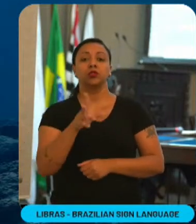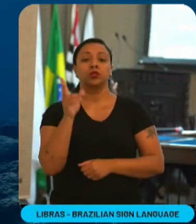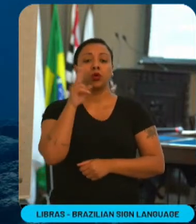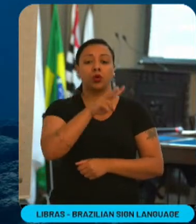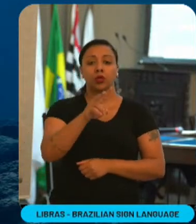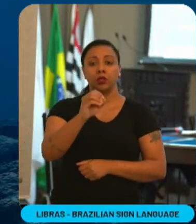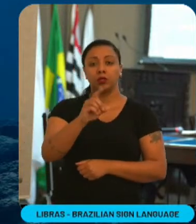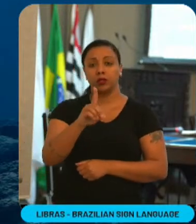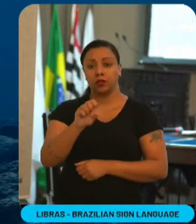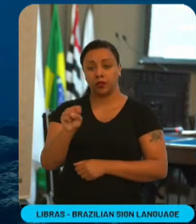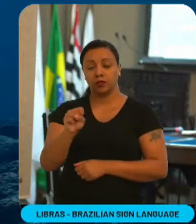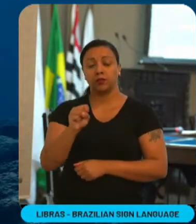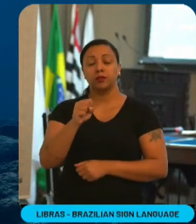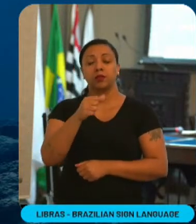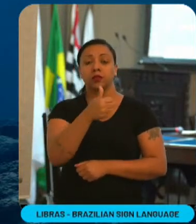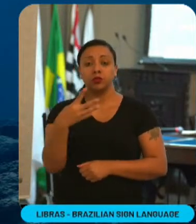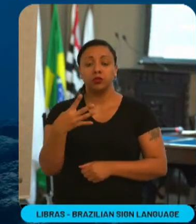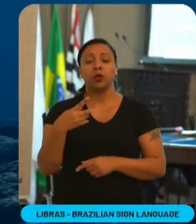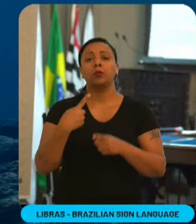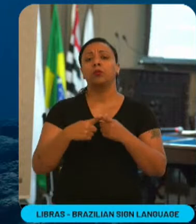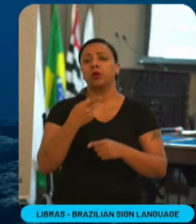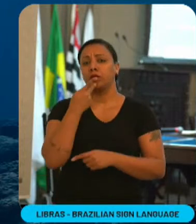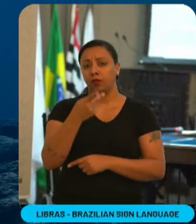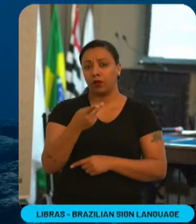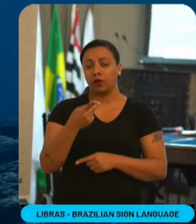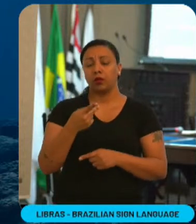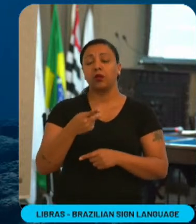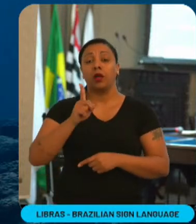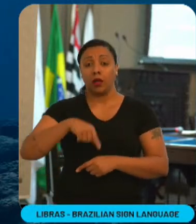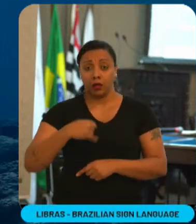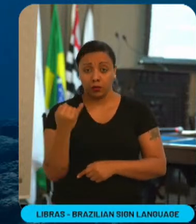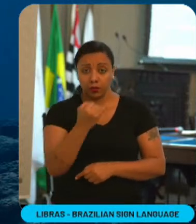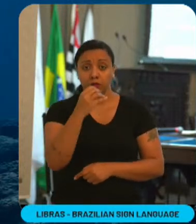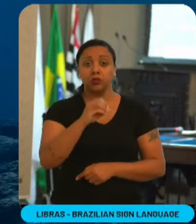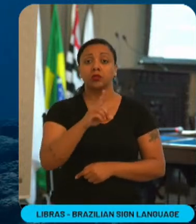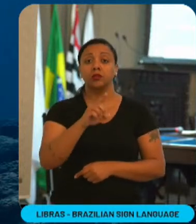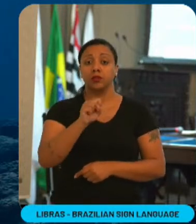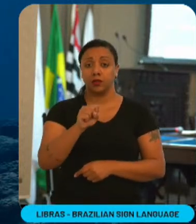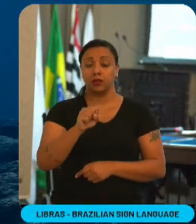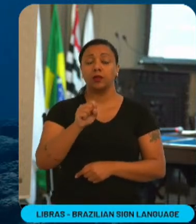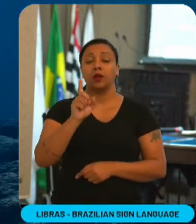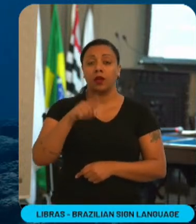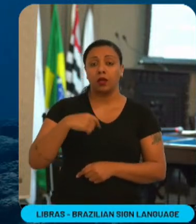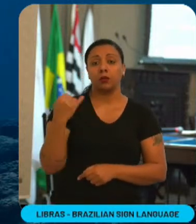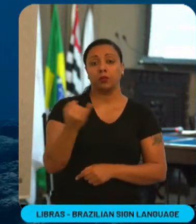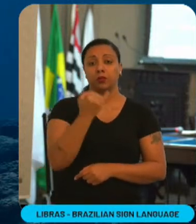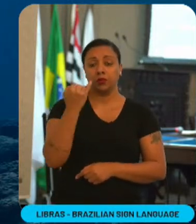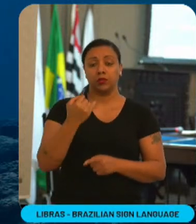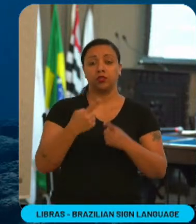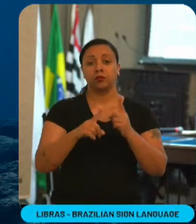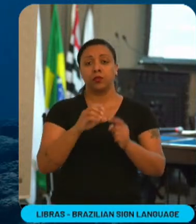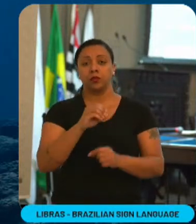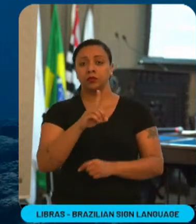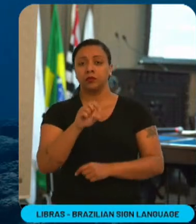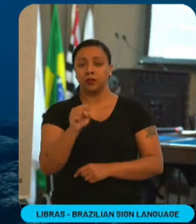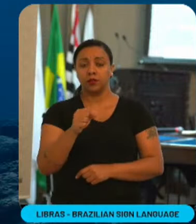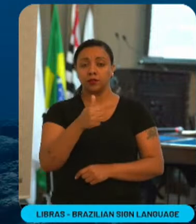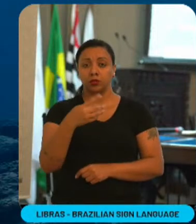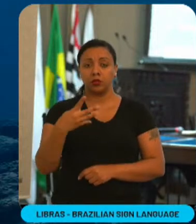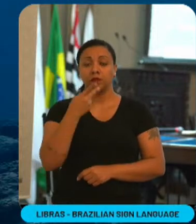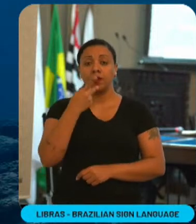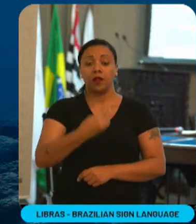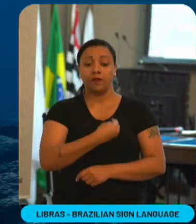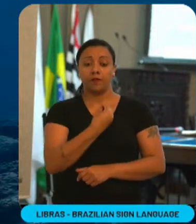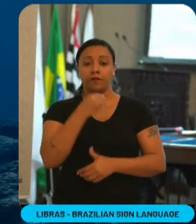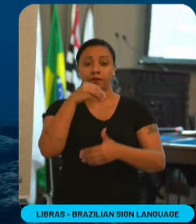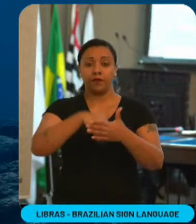than only looking at SDG 14. I'm not saying that this is not important, but SDG 14,